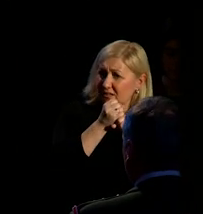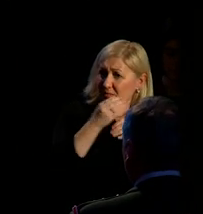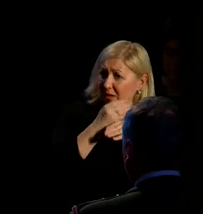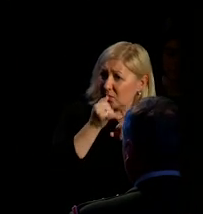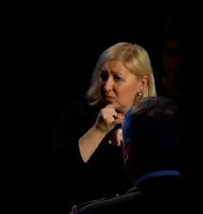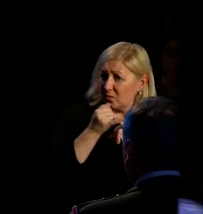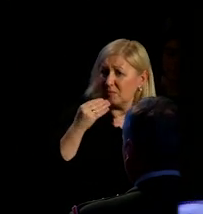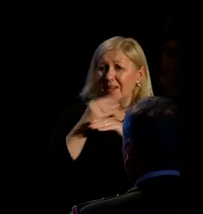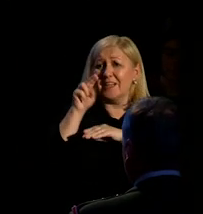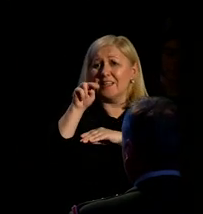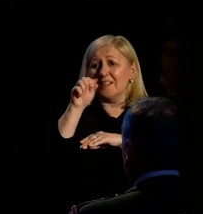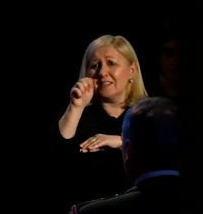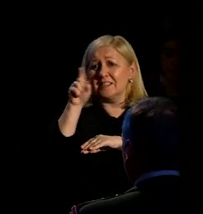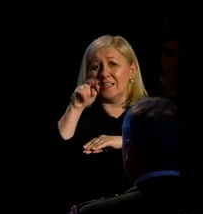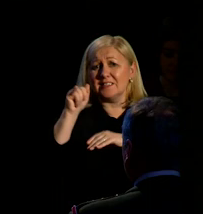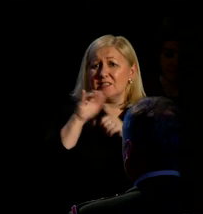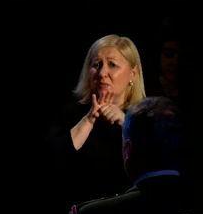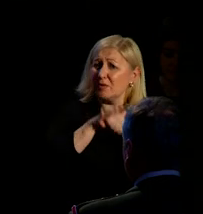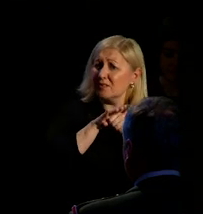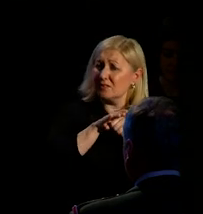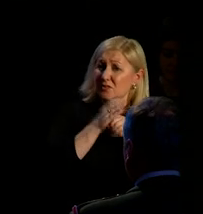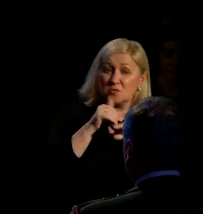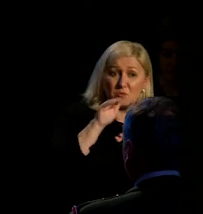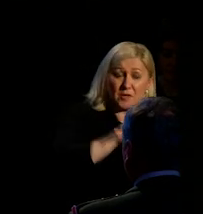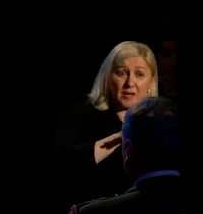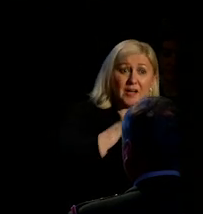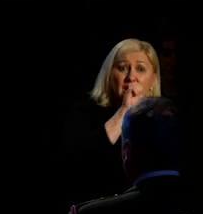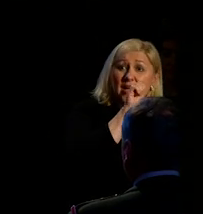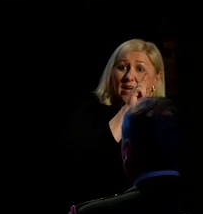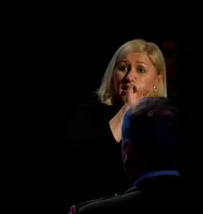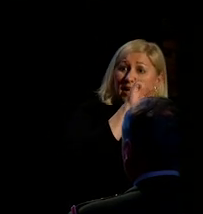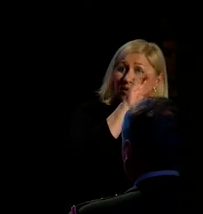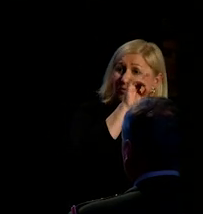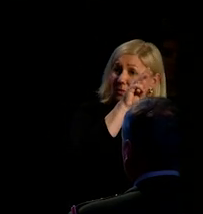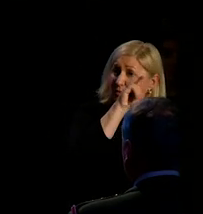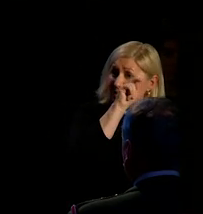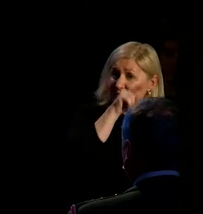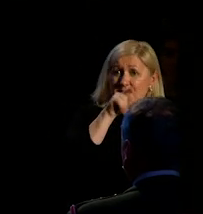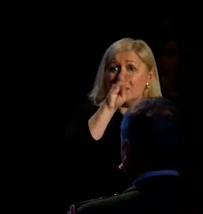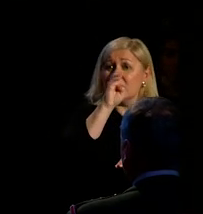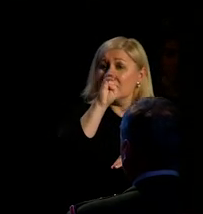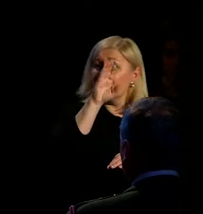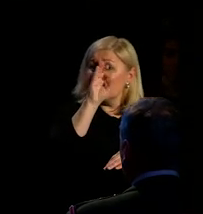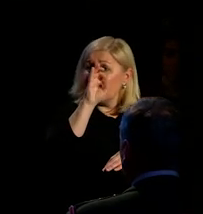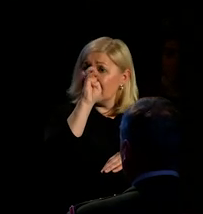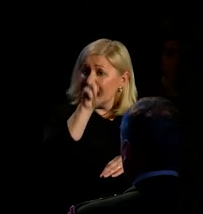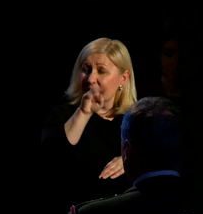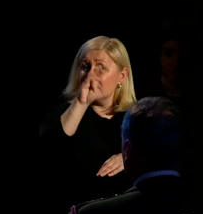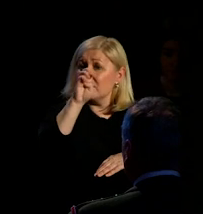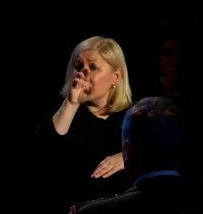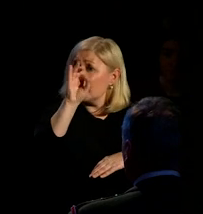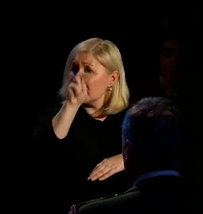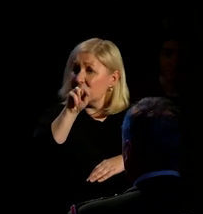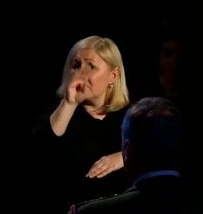the Nazi oppressors in Auschwitz, Belzec, Bergen-Belsen, Dachau, Chelmno,